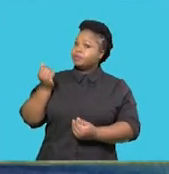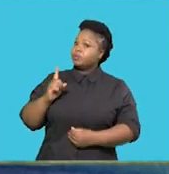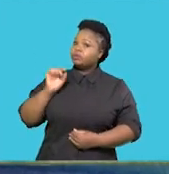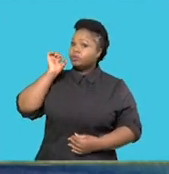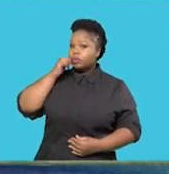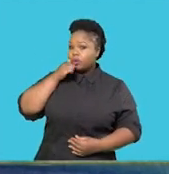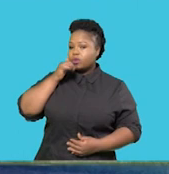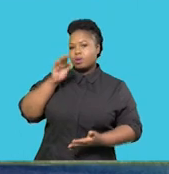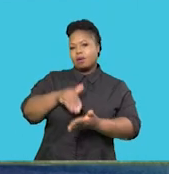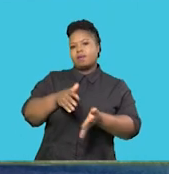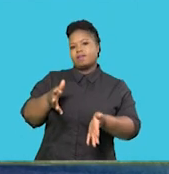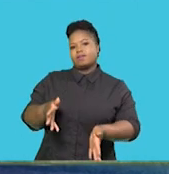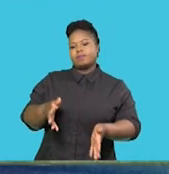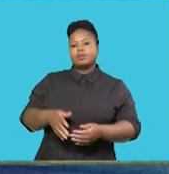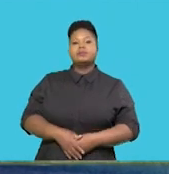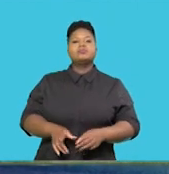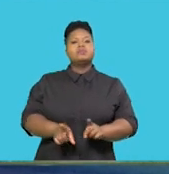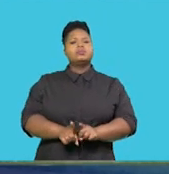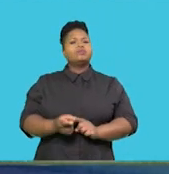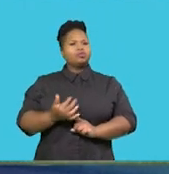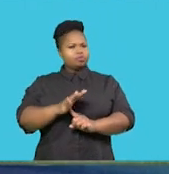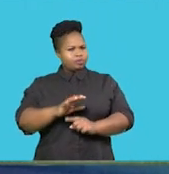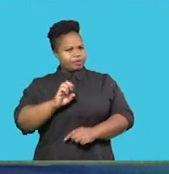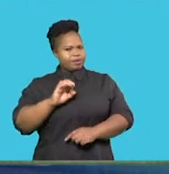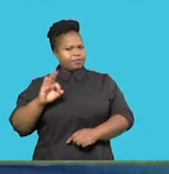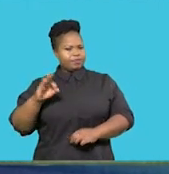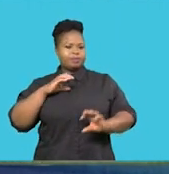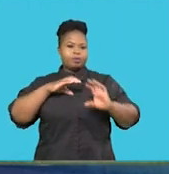when they get on the ground, but to also to demonstrate as